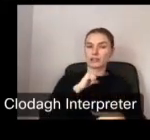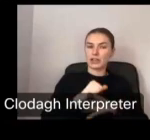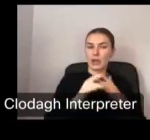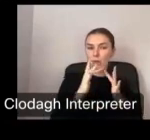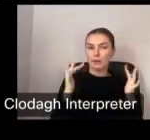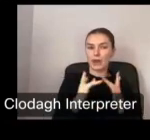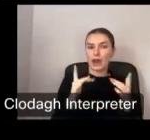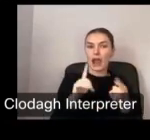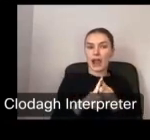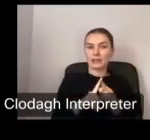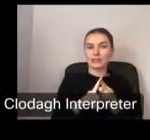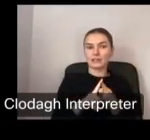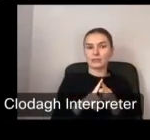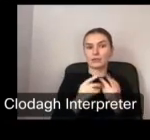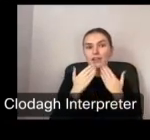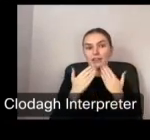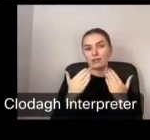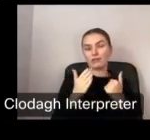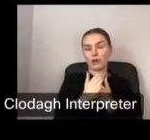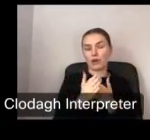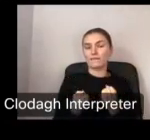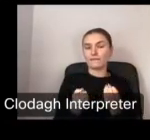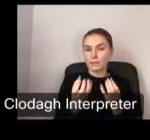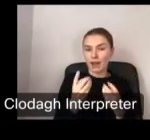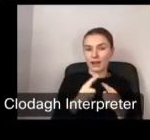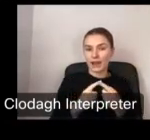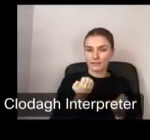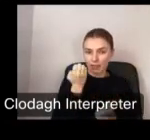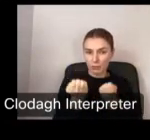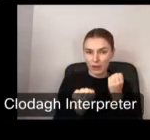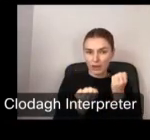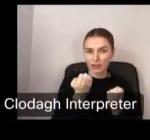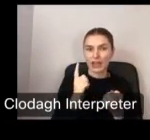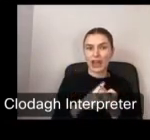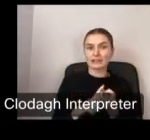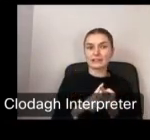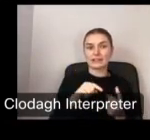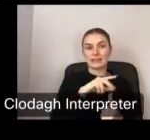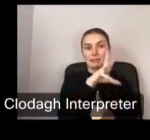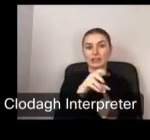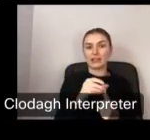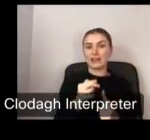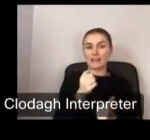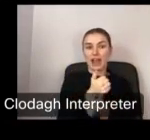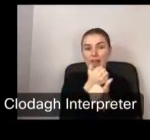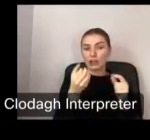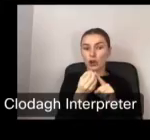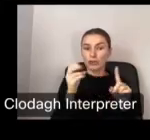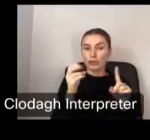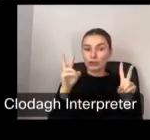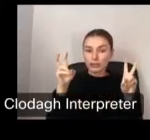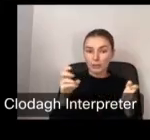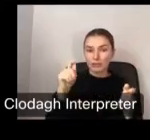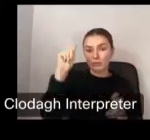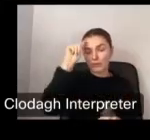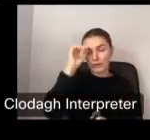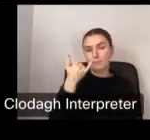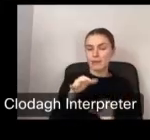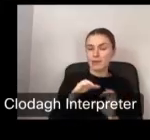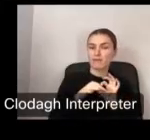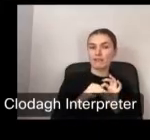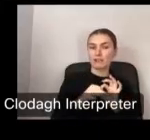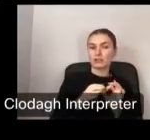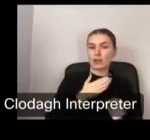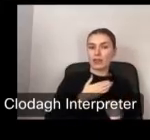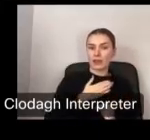as ever, we're grateful for your feedback and evaluation. And in particular, if there are any other topics that you think might be relevant that you would like